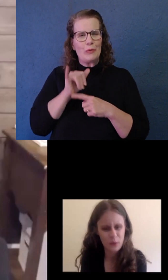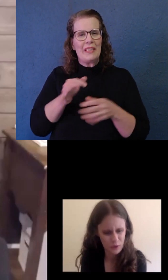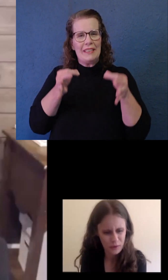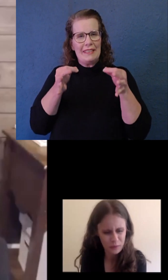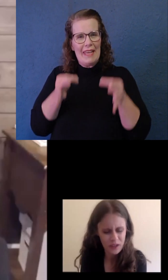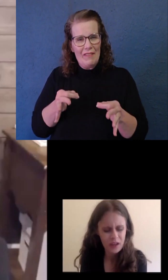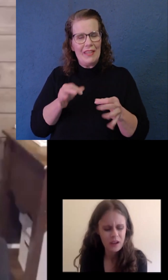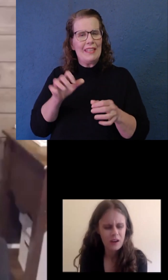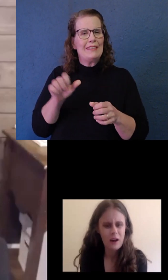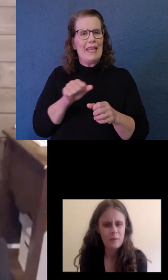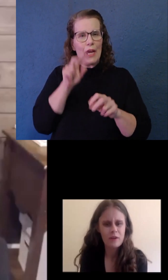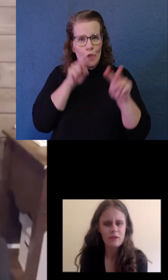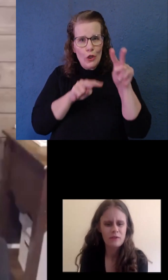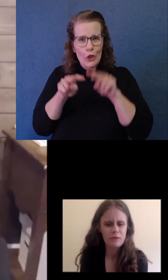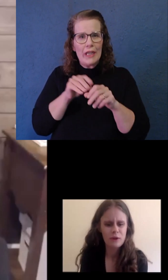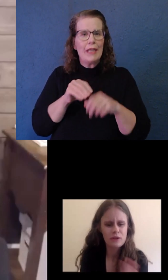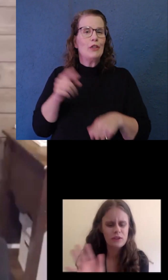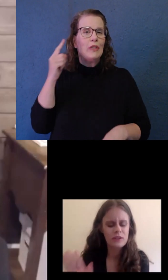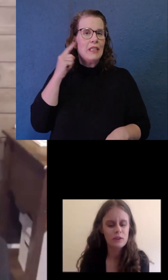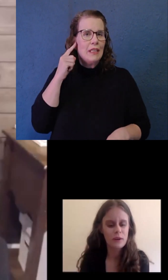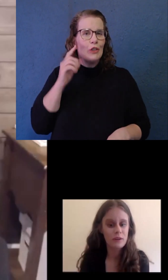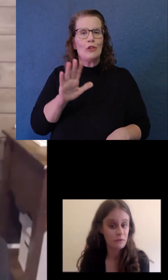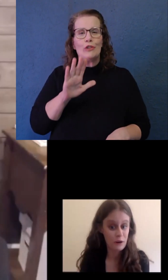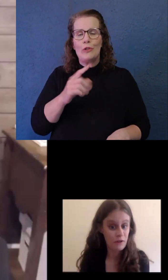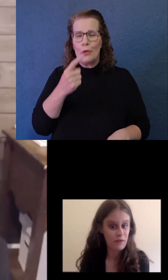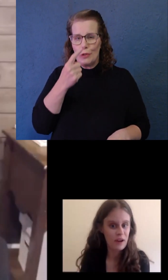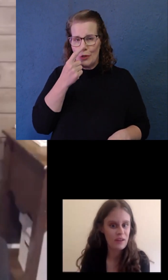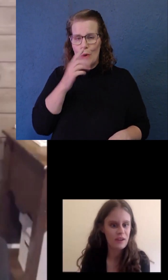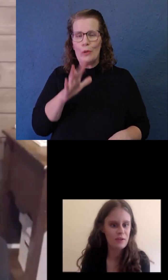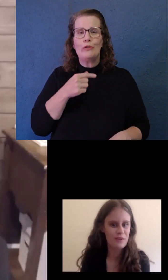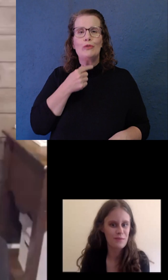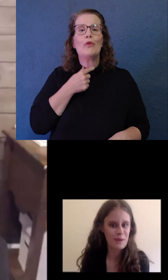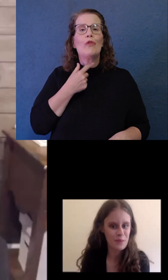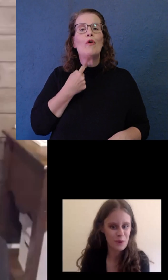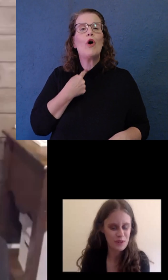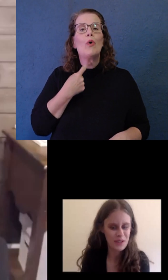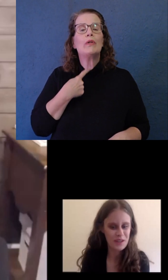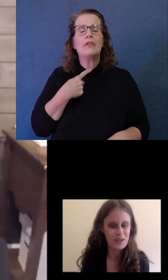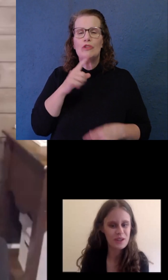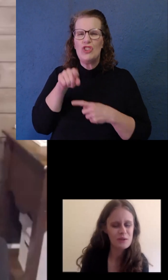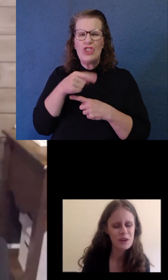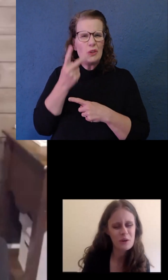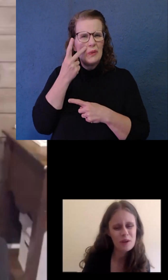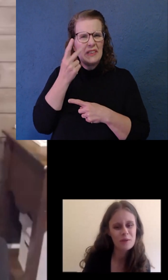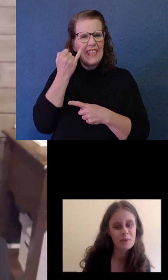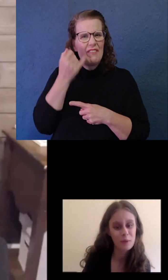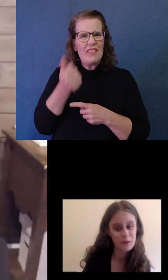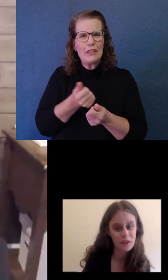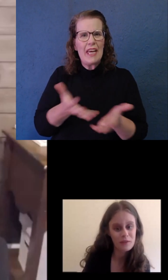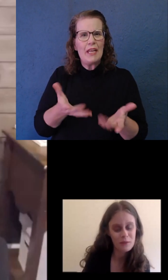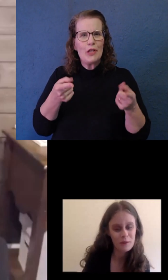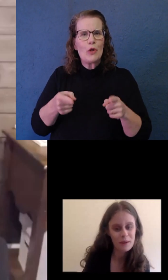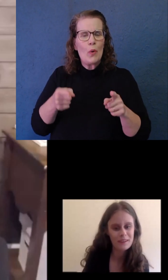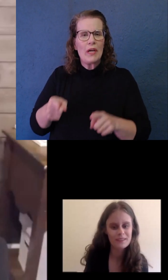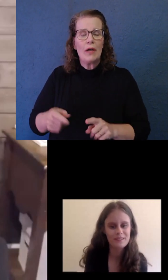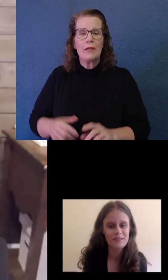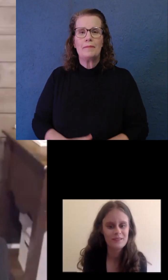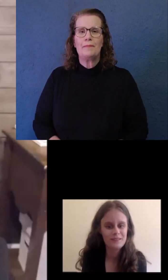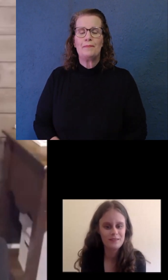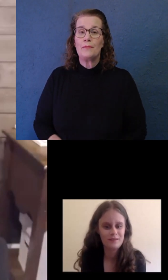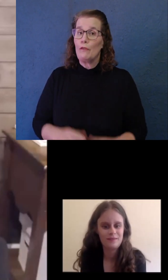anything going on. Um, First, just so I can verify that you're the right person, can you tell me your birthday for